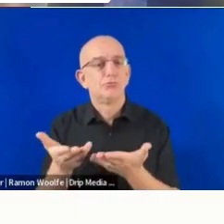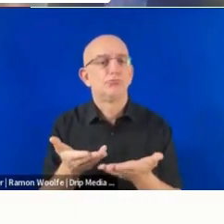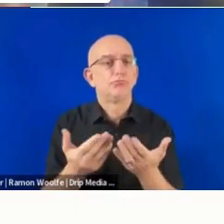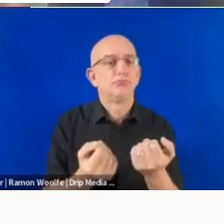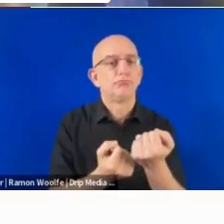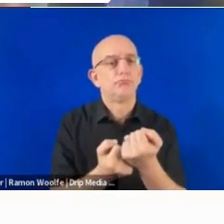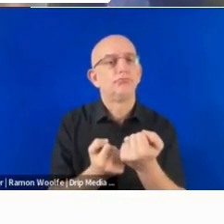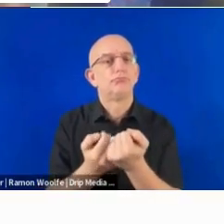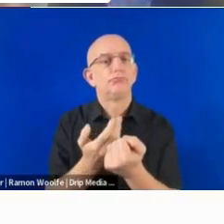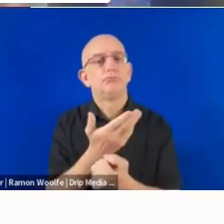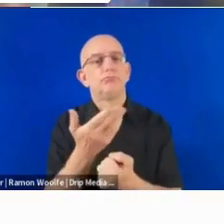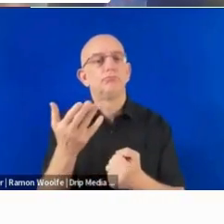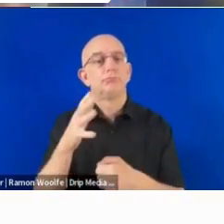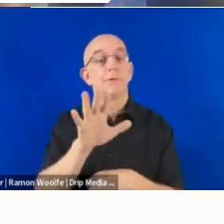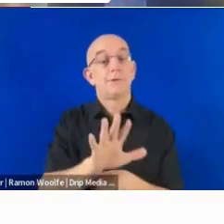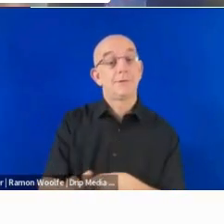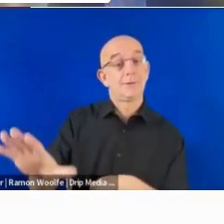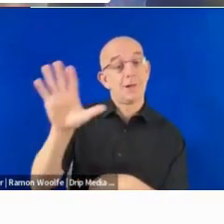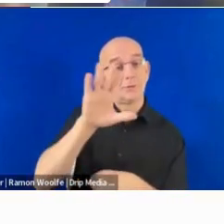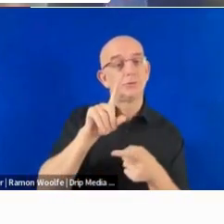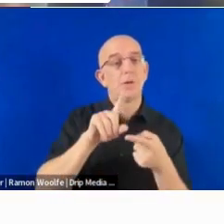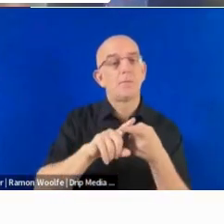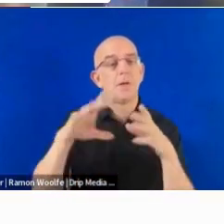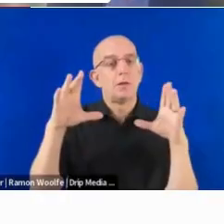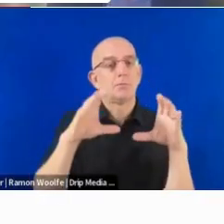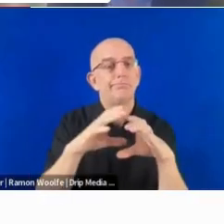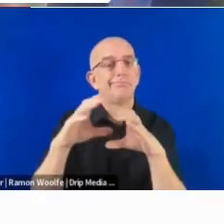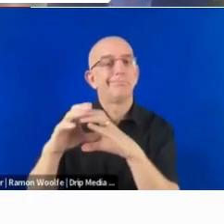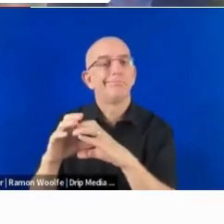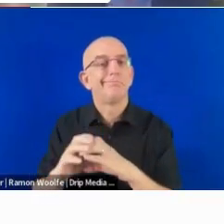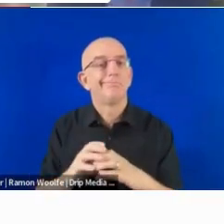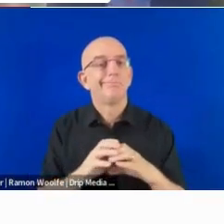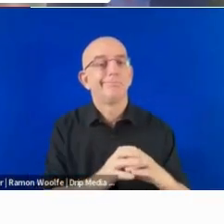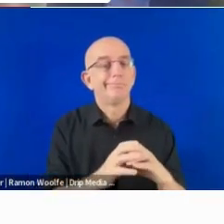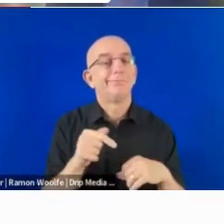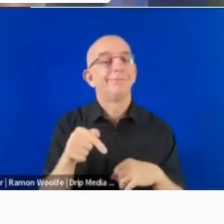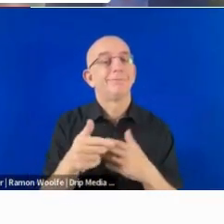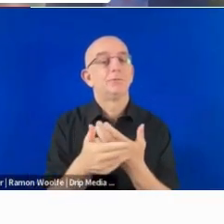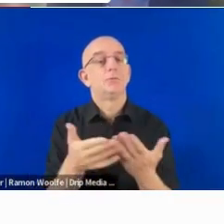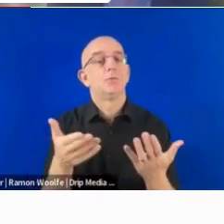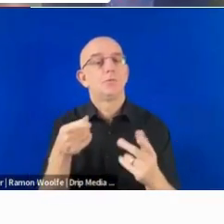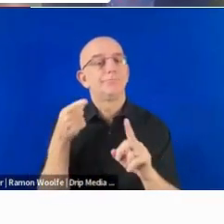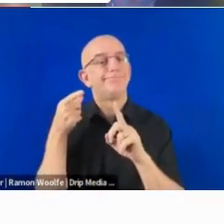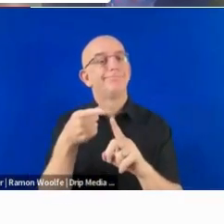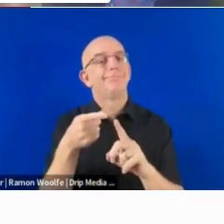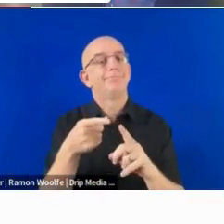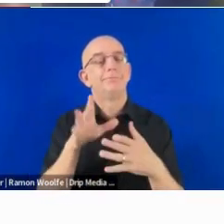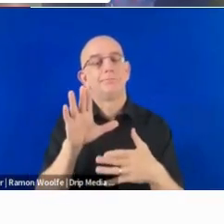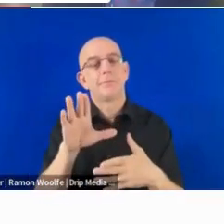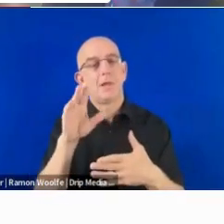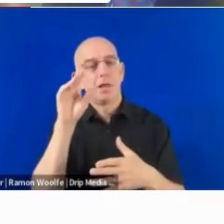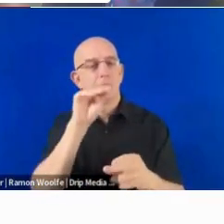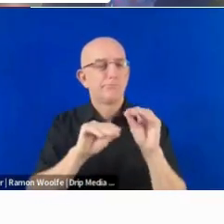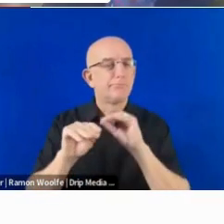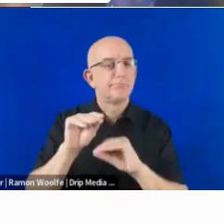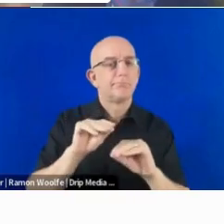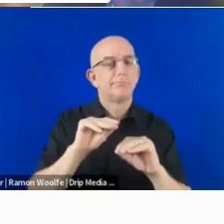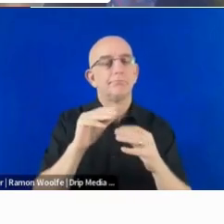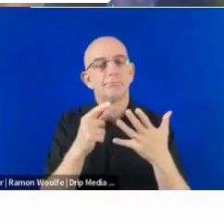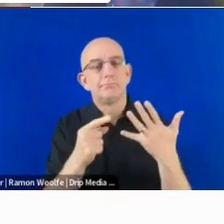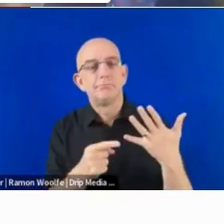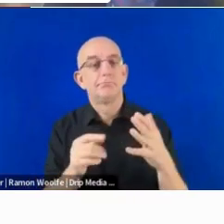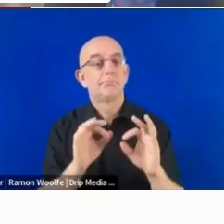intended to improve the design, effectiveness, and efficiency of social protection systems. Next